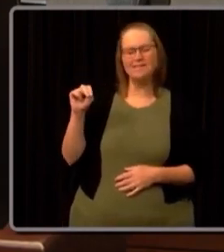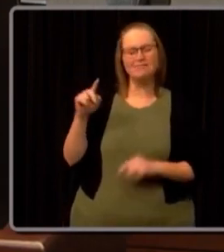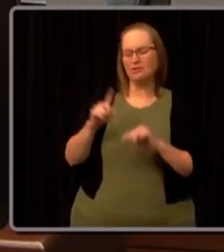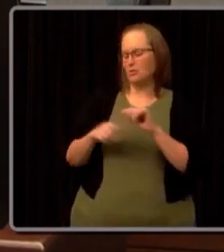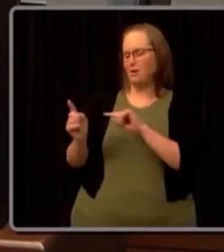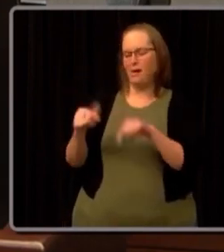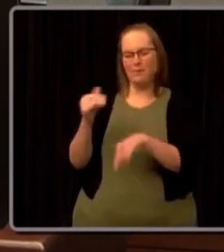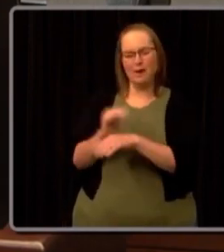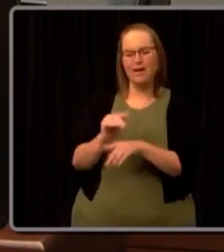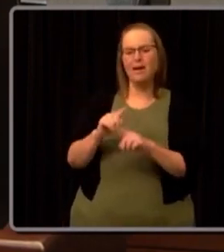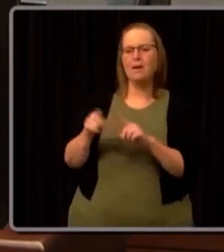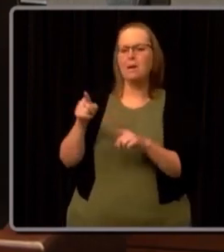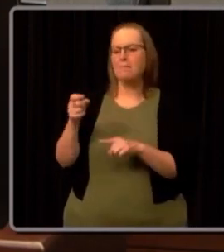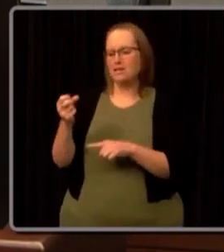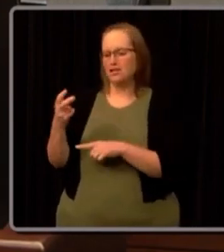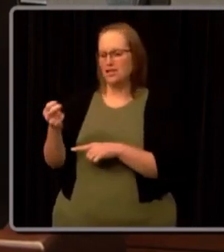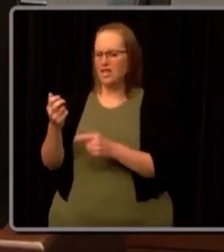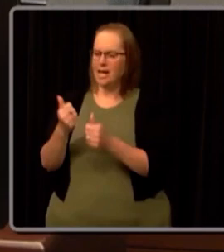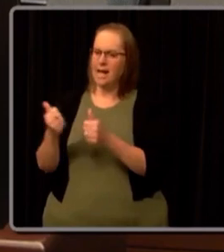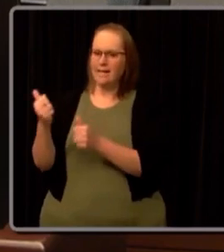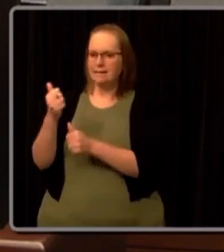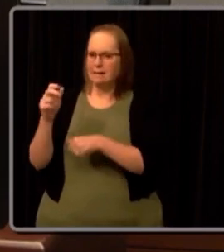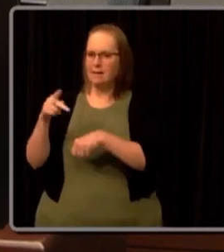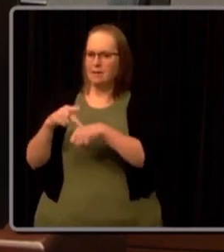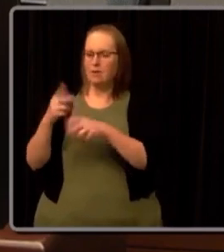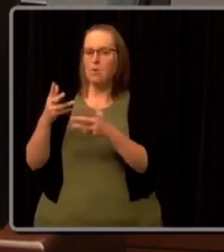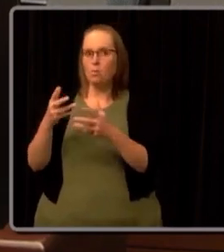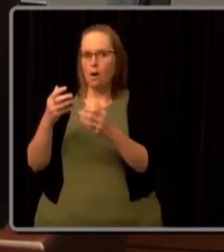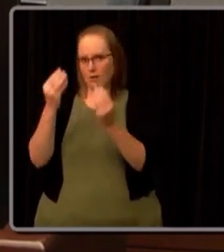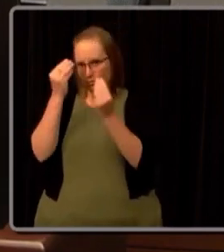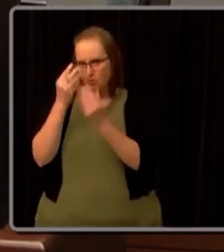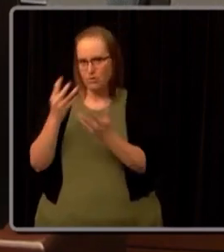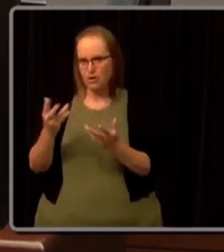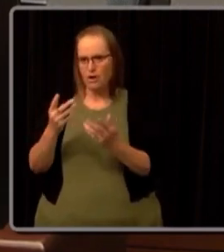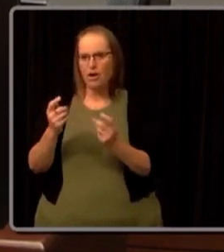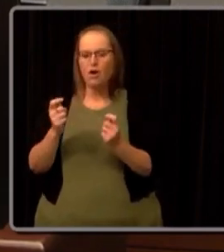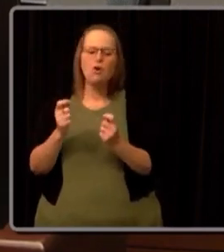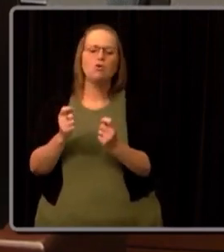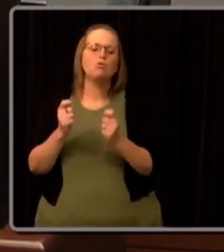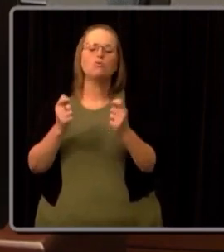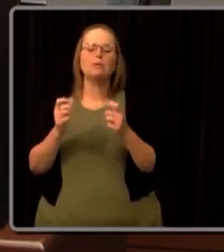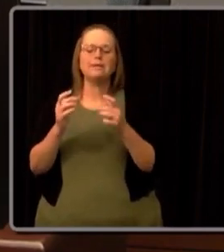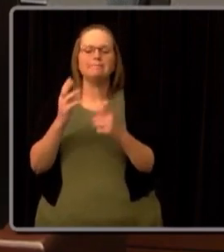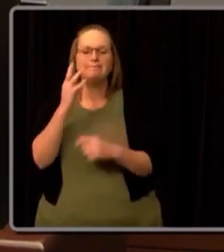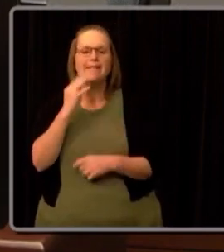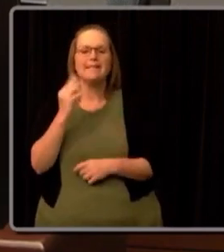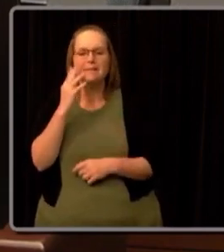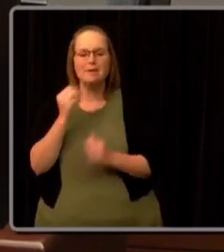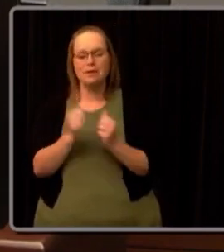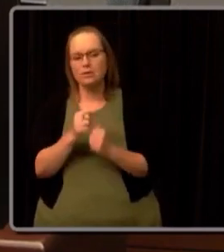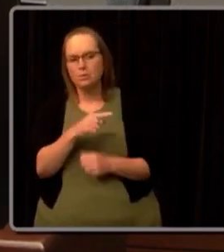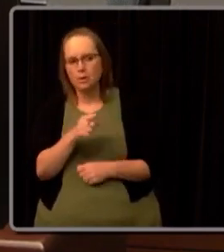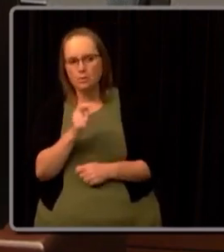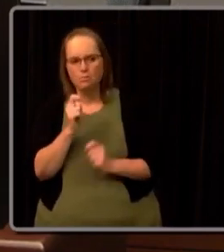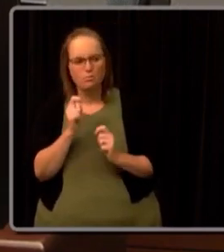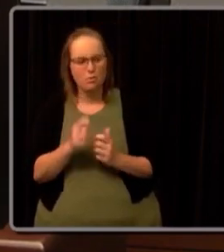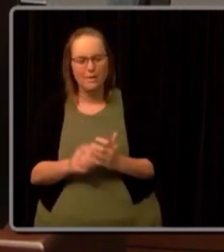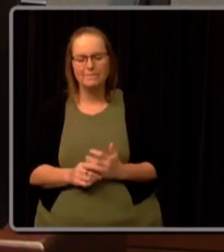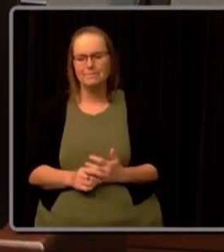she, as an administrator, wanted to share her quick experience, an experience with you.